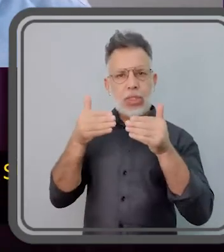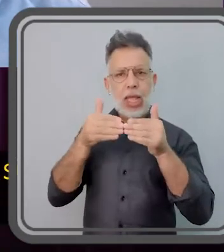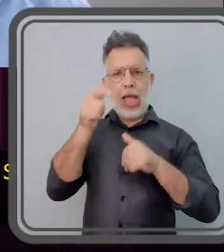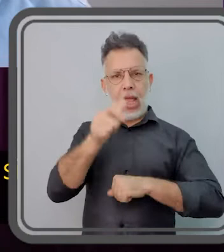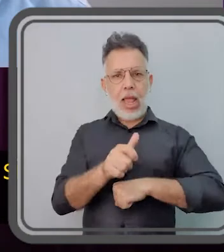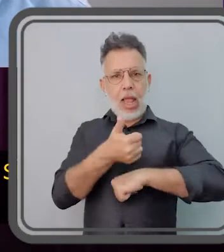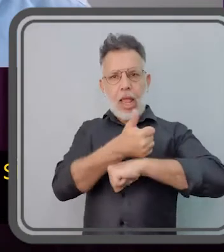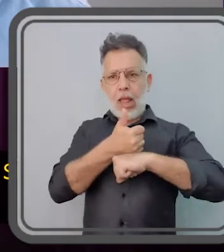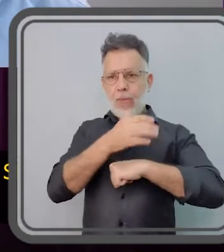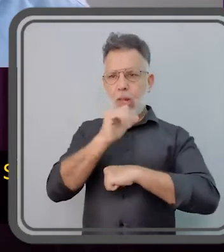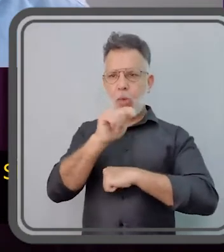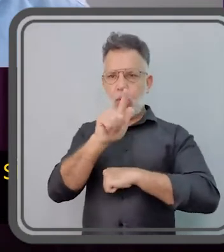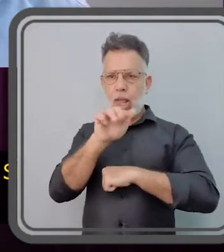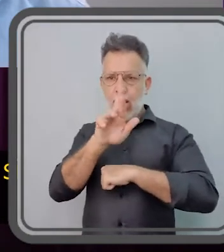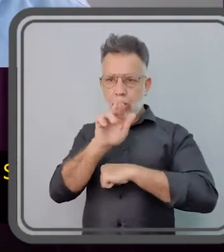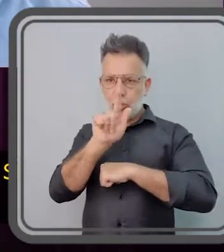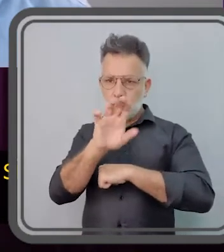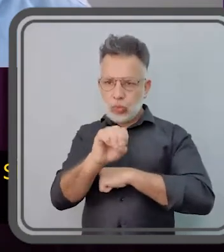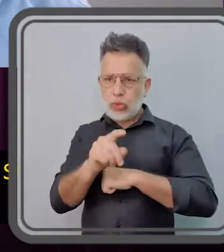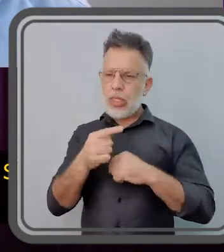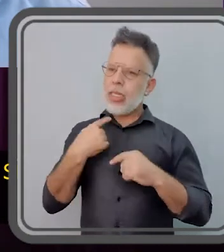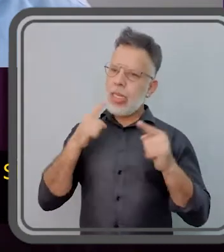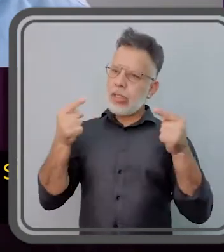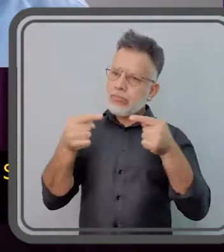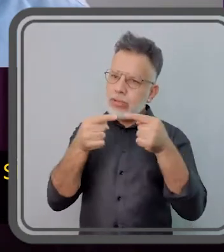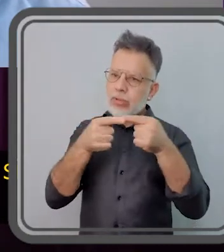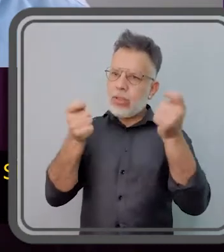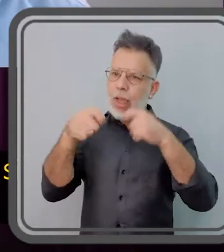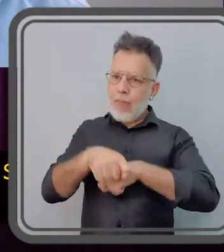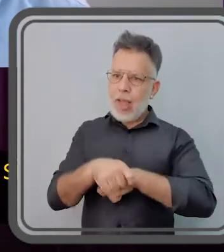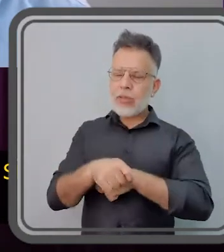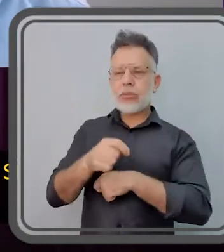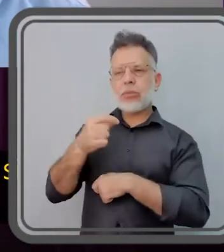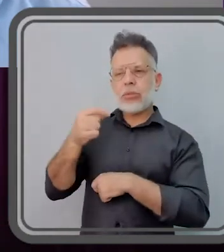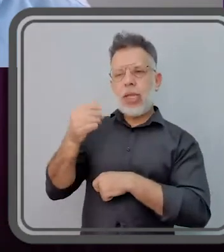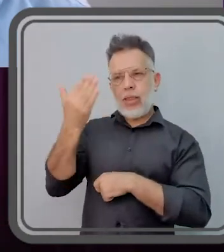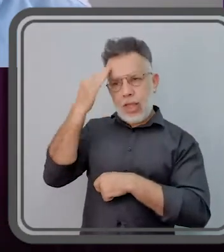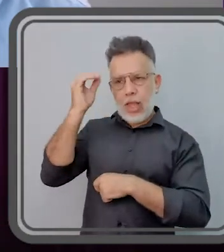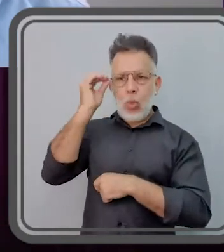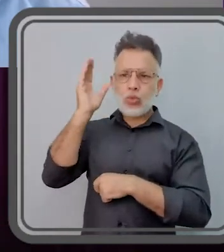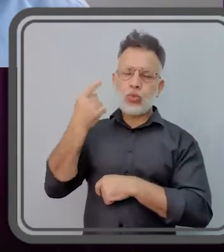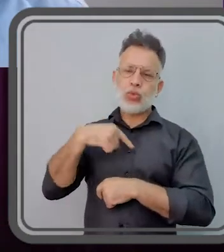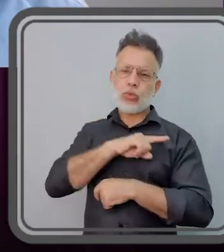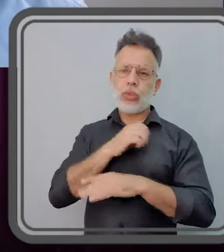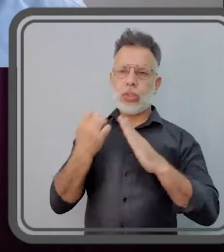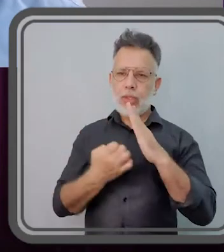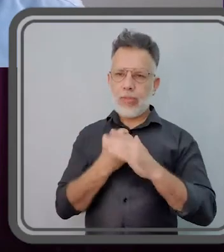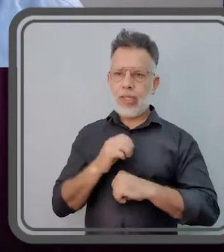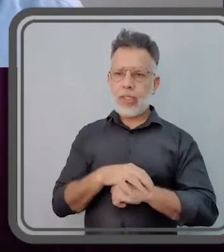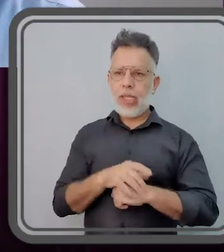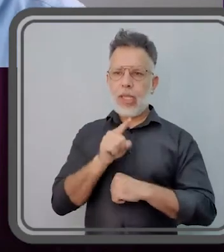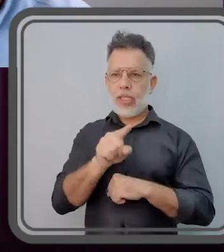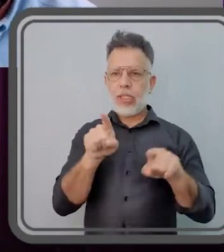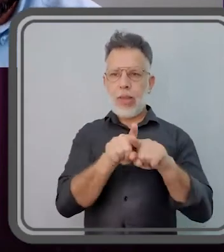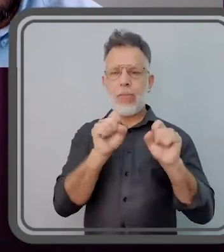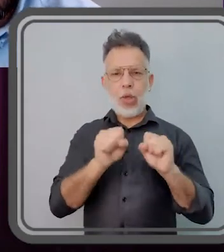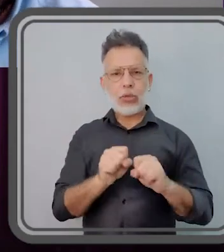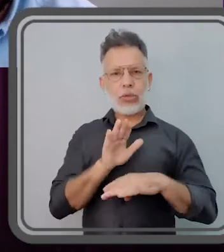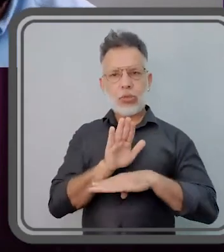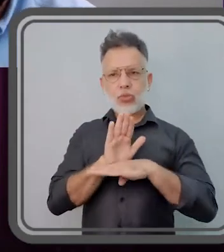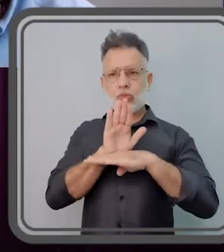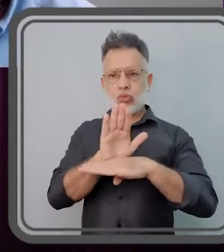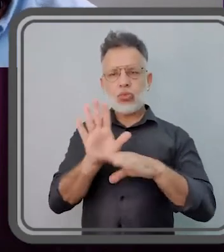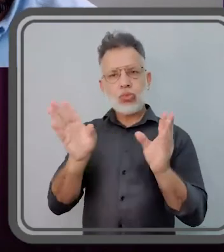fit and they would be able to fit into our culture and would be happy to work with us. And that's it. So they can join